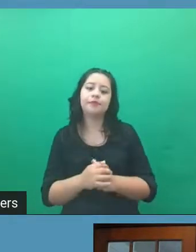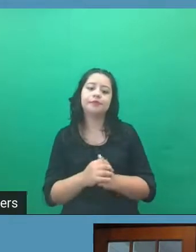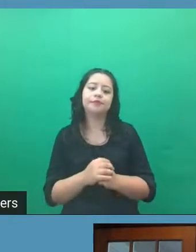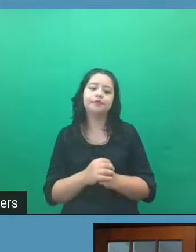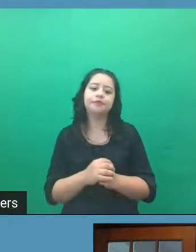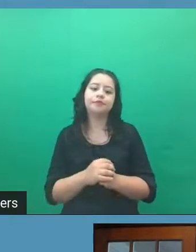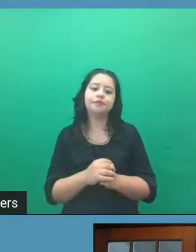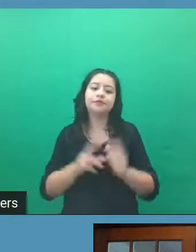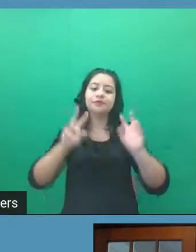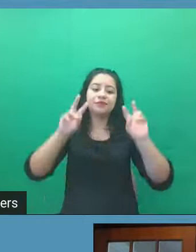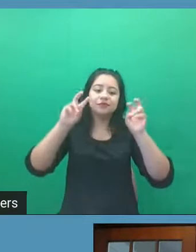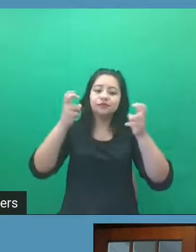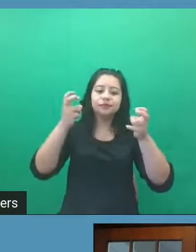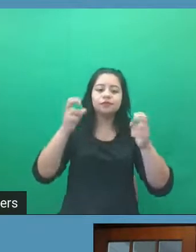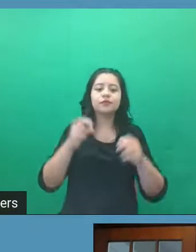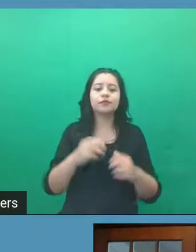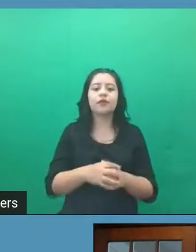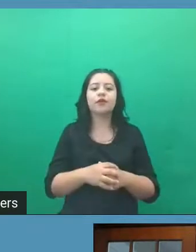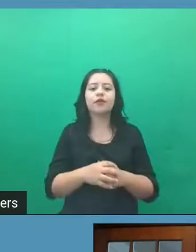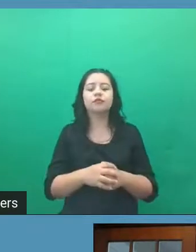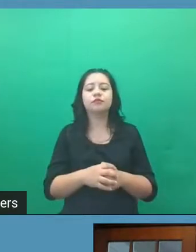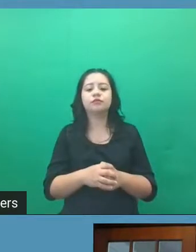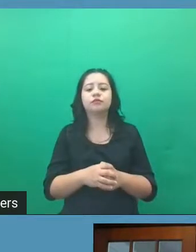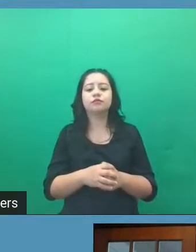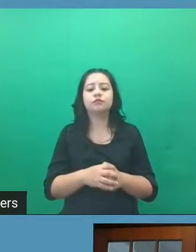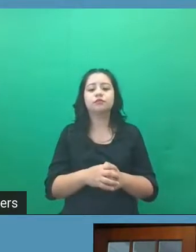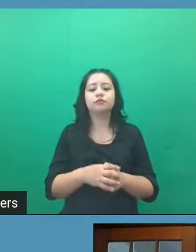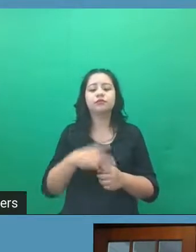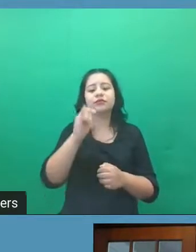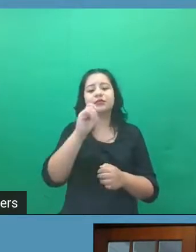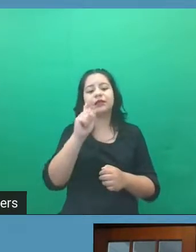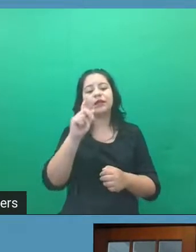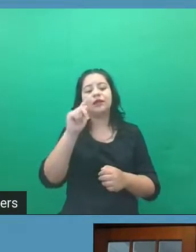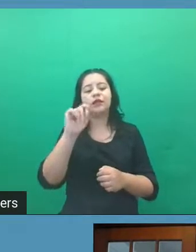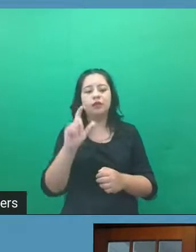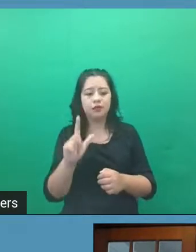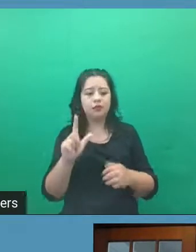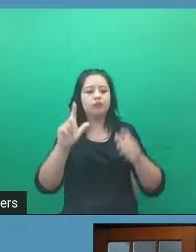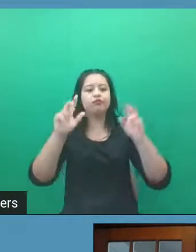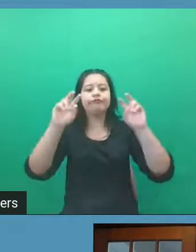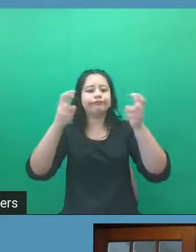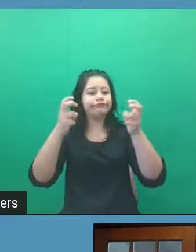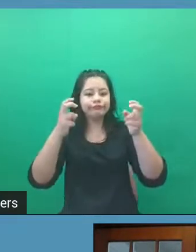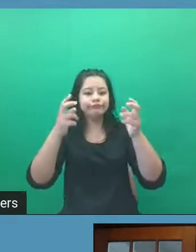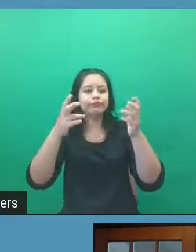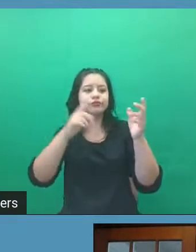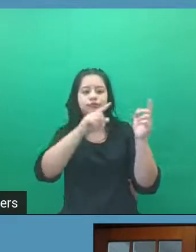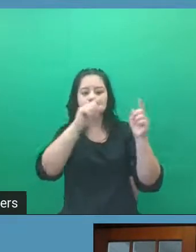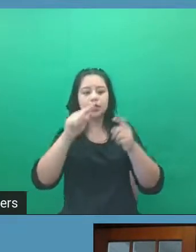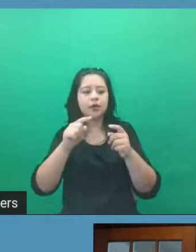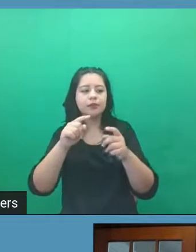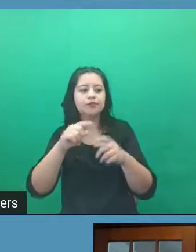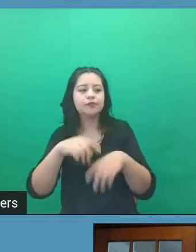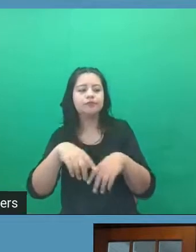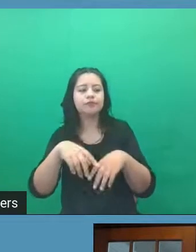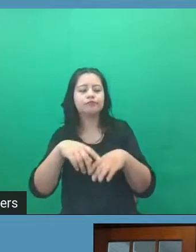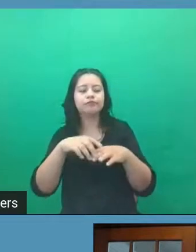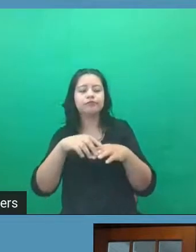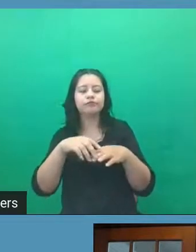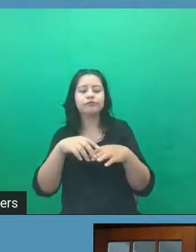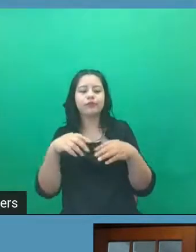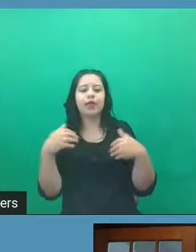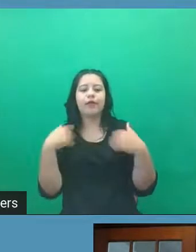a title that really resonates with a certain type of audience, being very specific, being challenge-based,